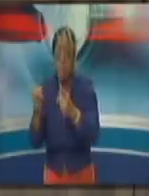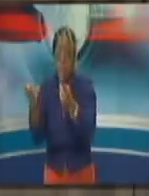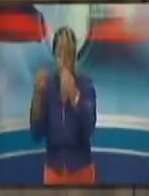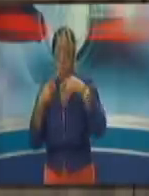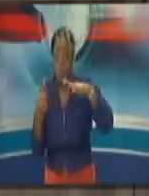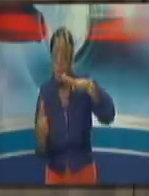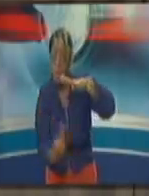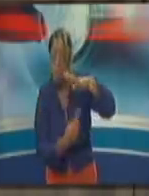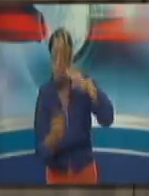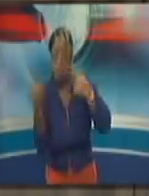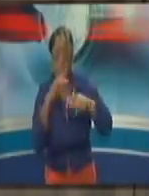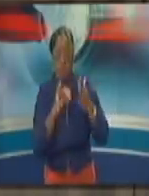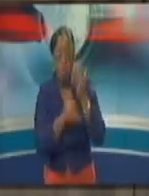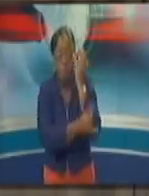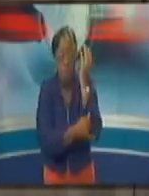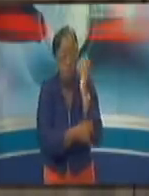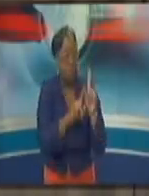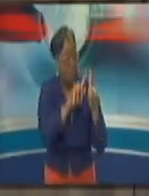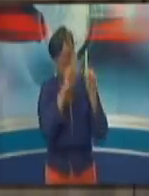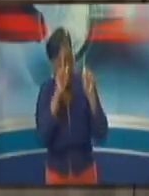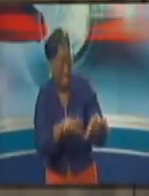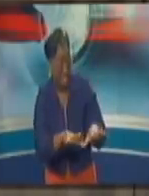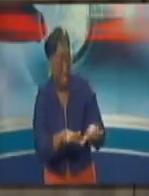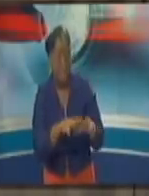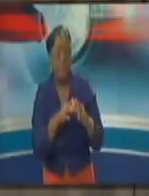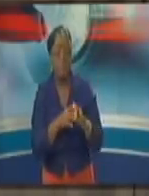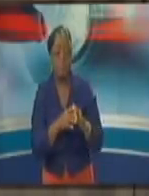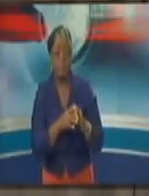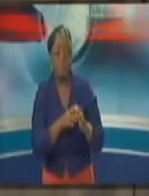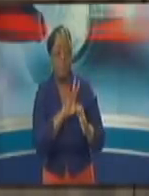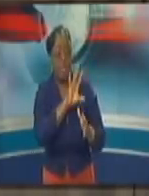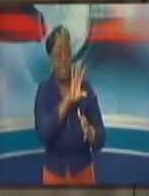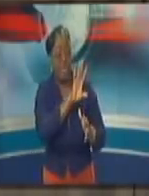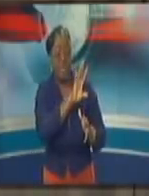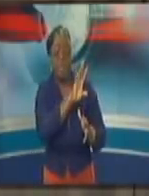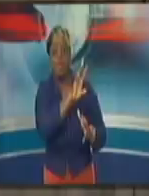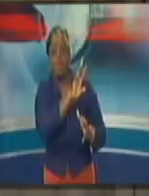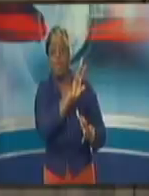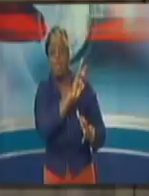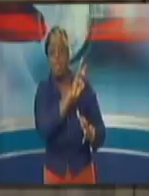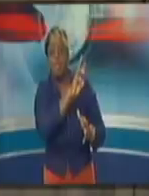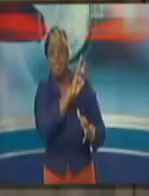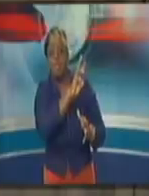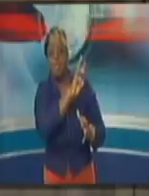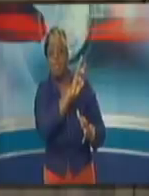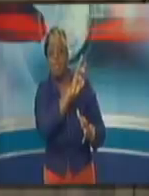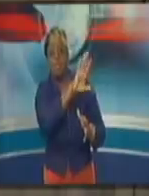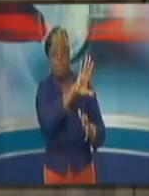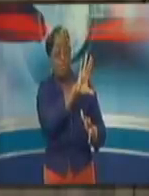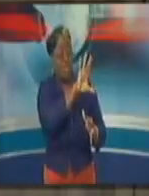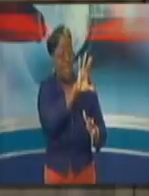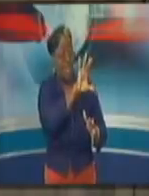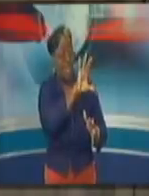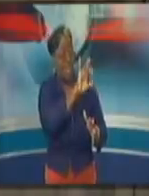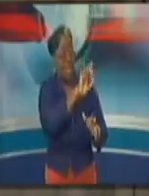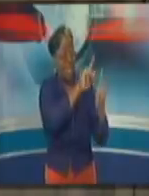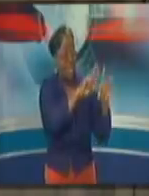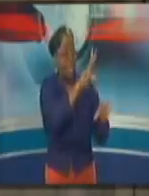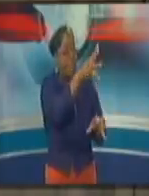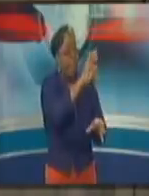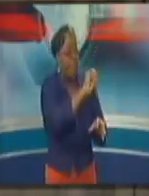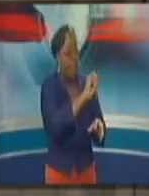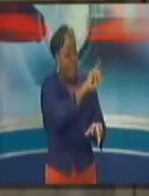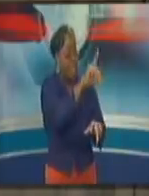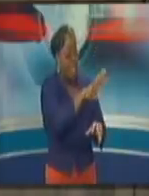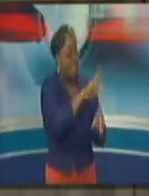came into the country. They would have been tested. Out of the 68 originally that were tested, 40 were positive all right off the bat,